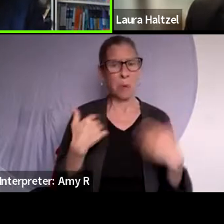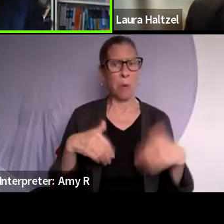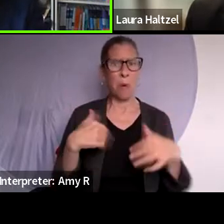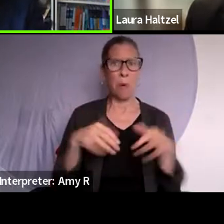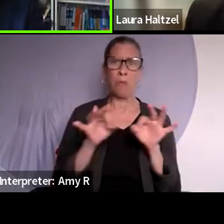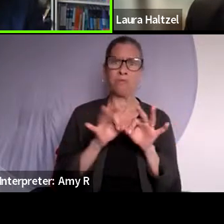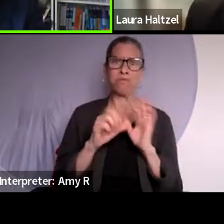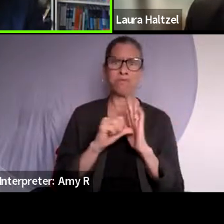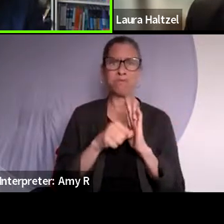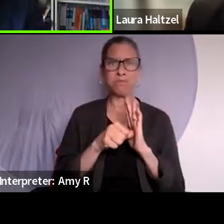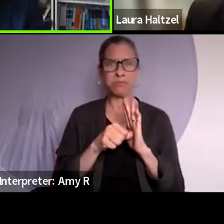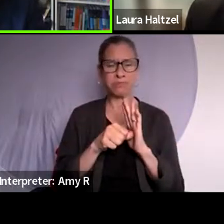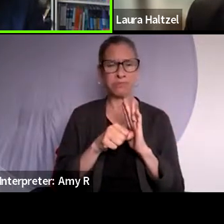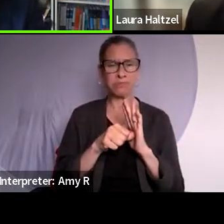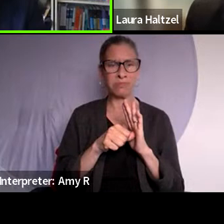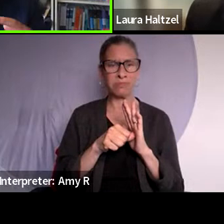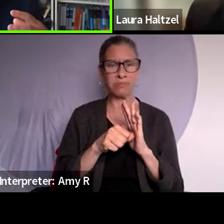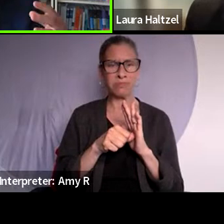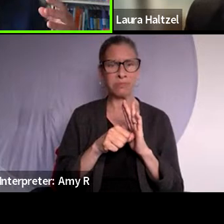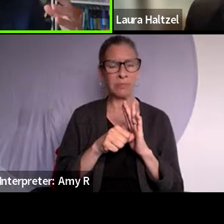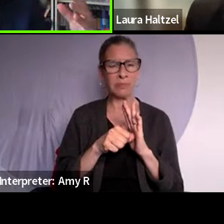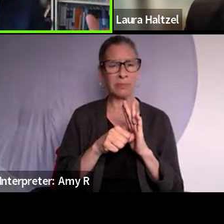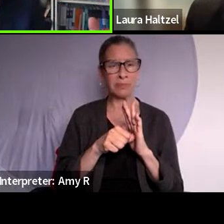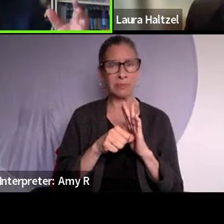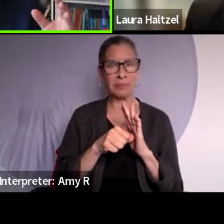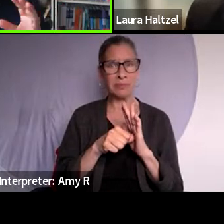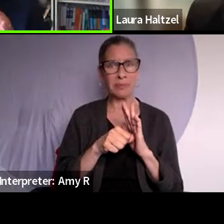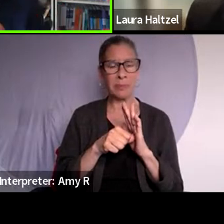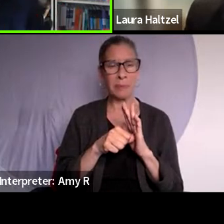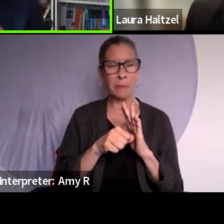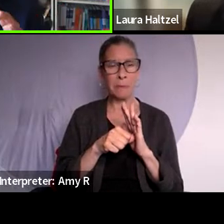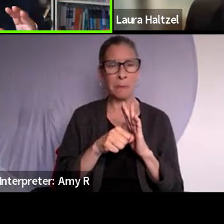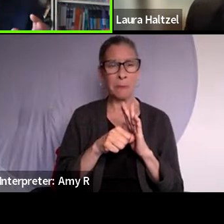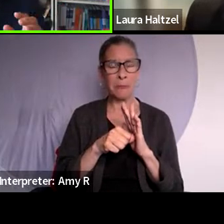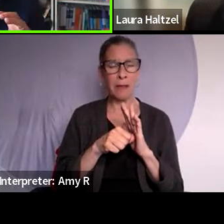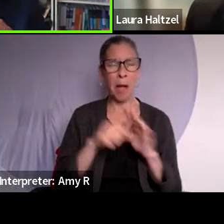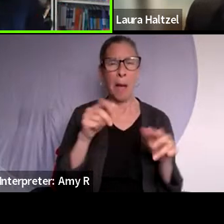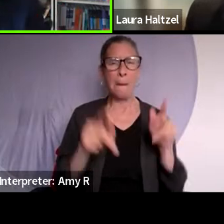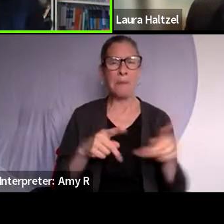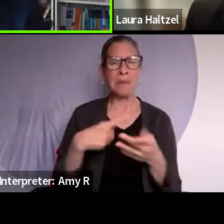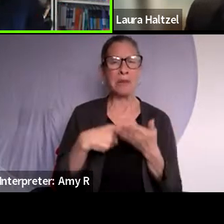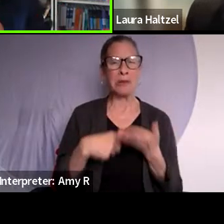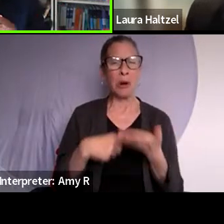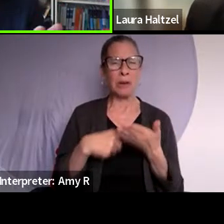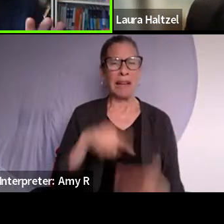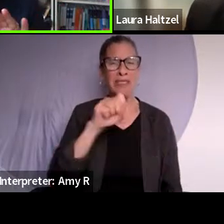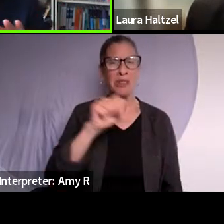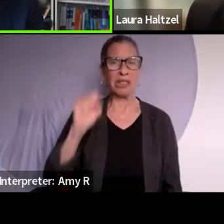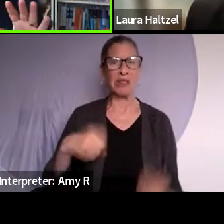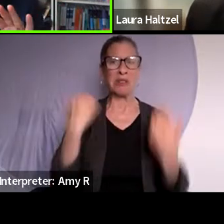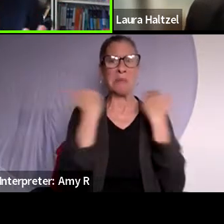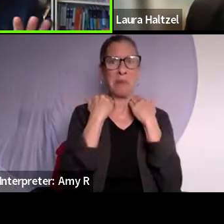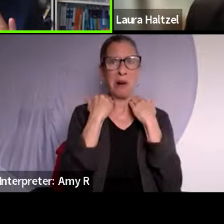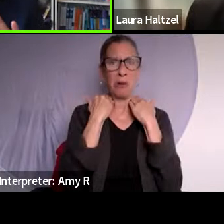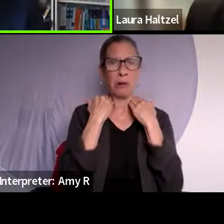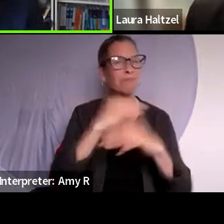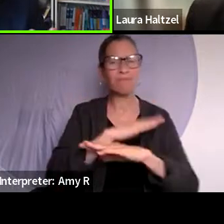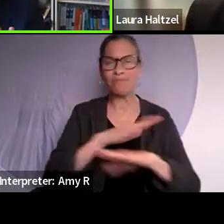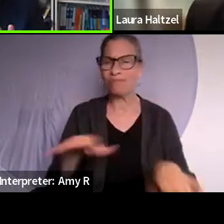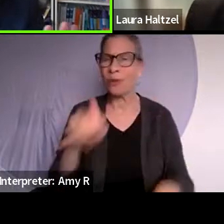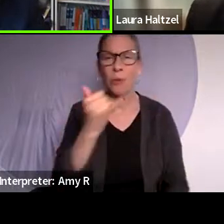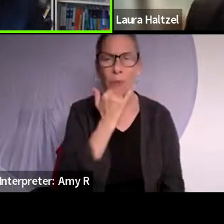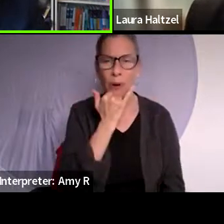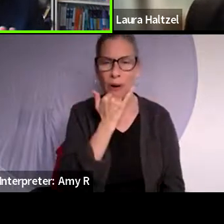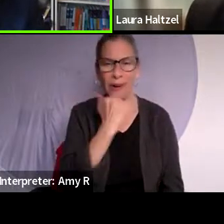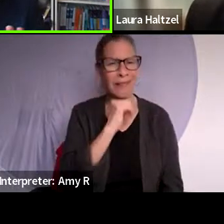want to get out, and the acting commissioner mentioned this as well too, you hear a lot of people talking about Social Security is going bankrupt. That is not correct. Let's just start